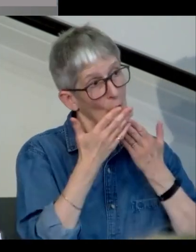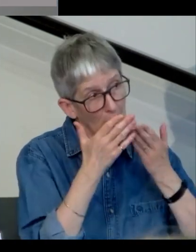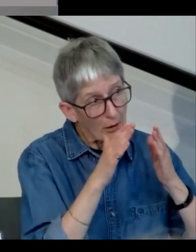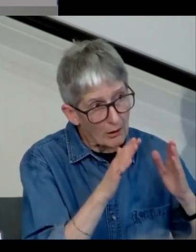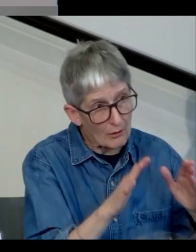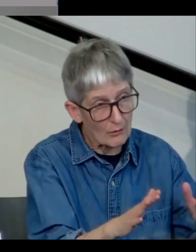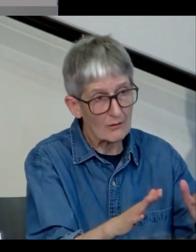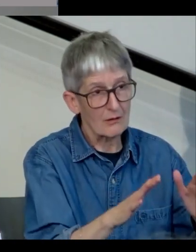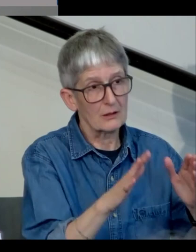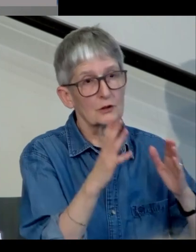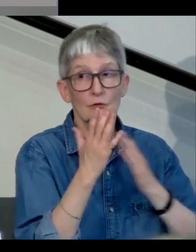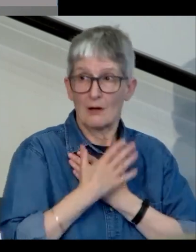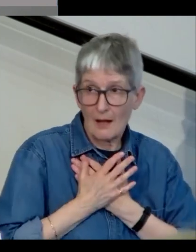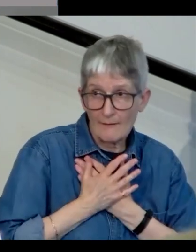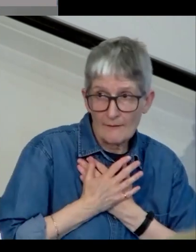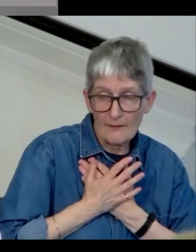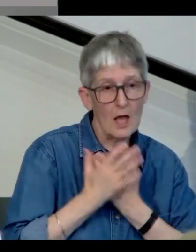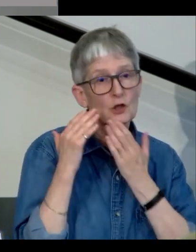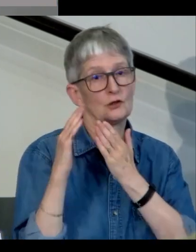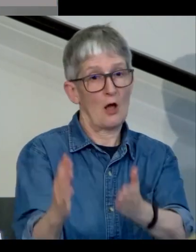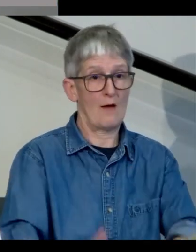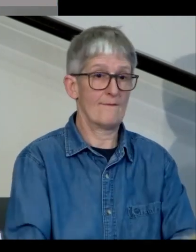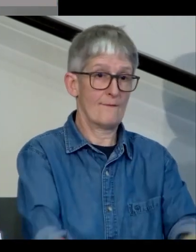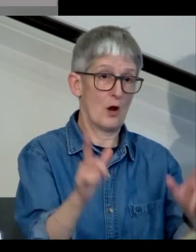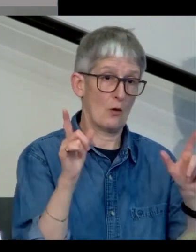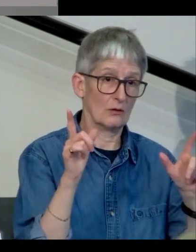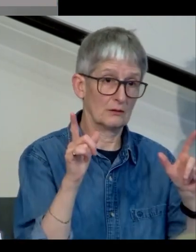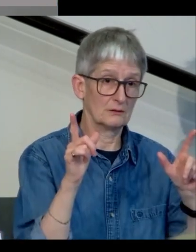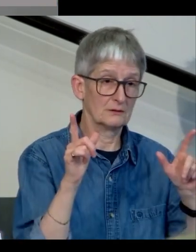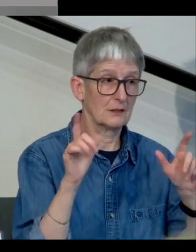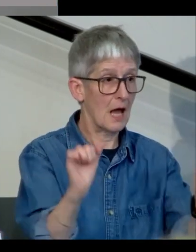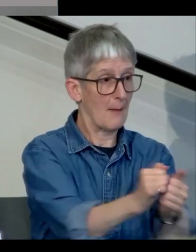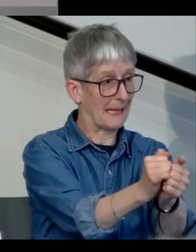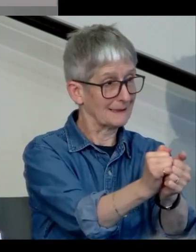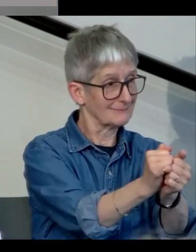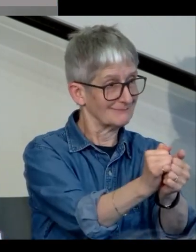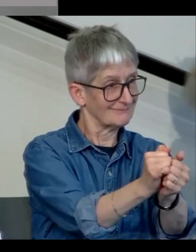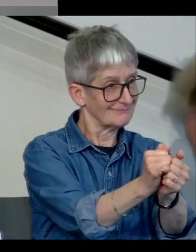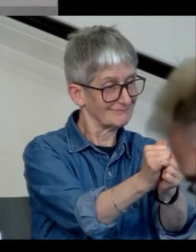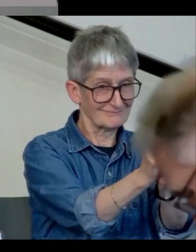place to love and to serve the Lord. Amen.